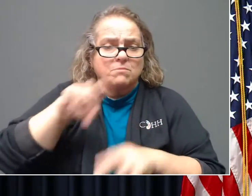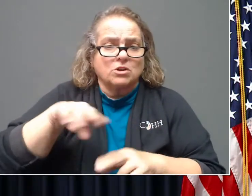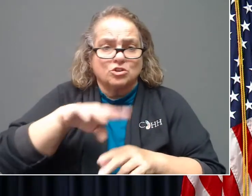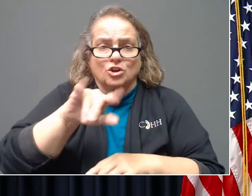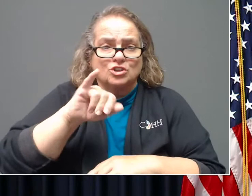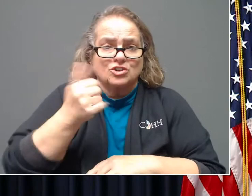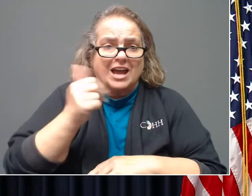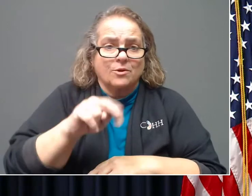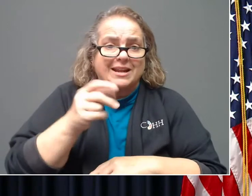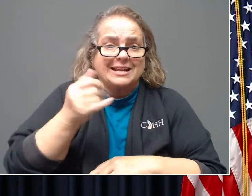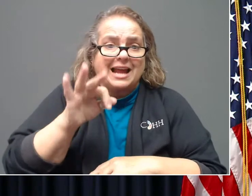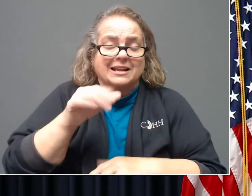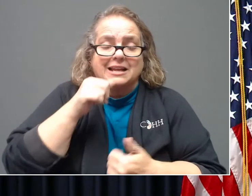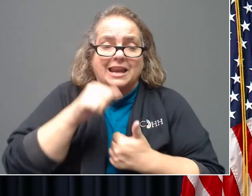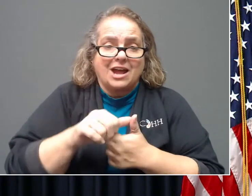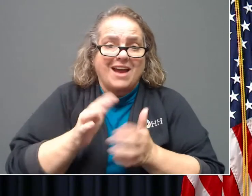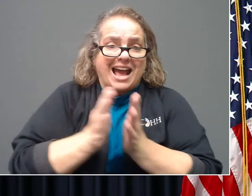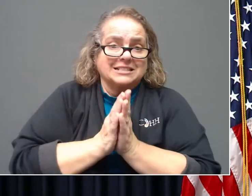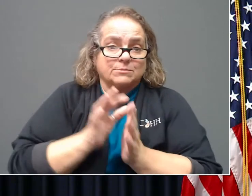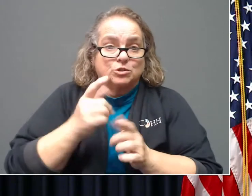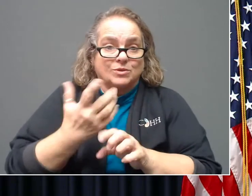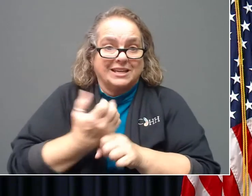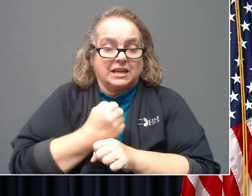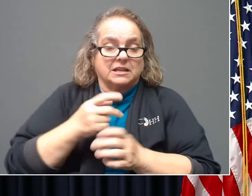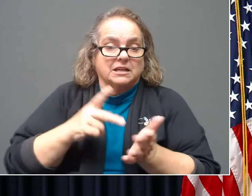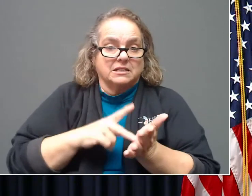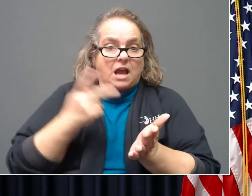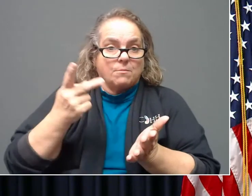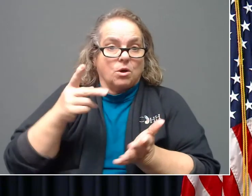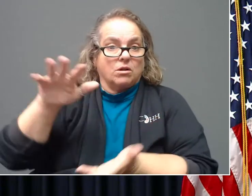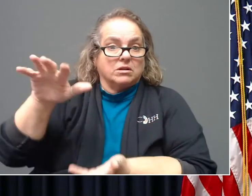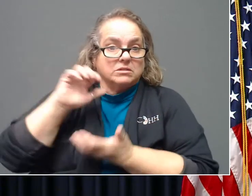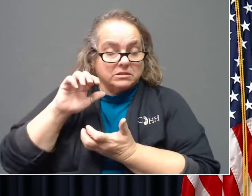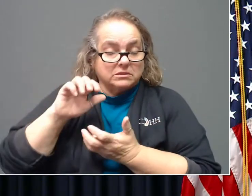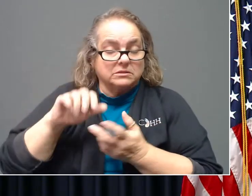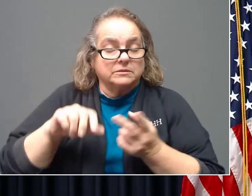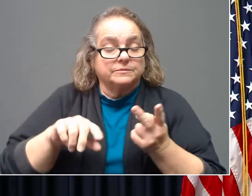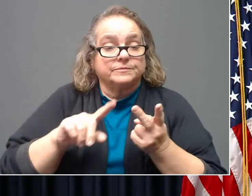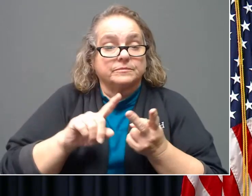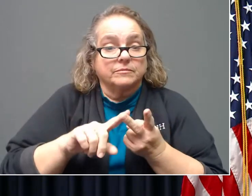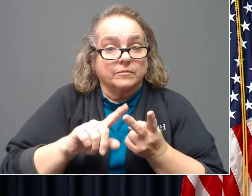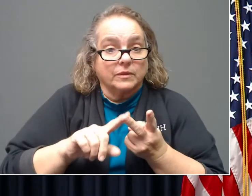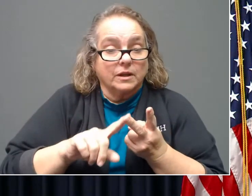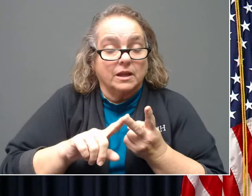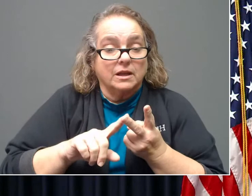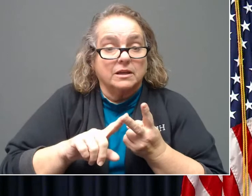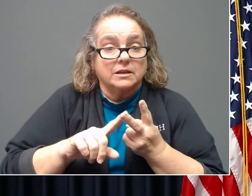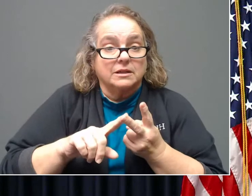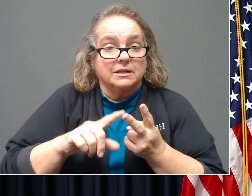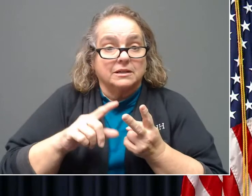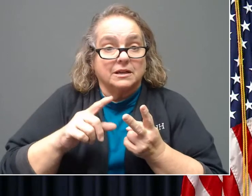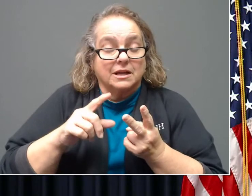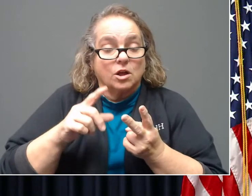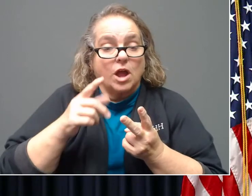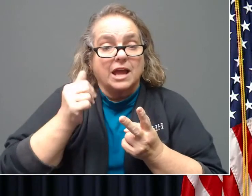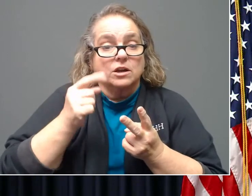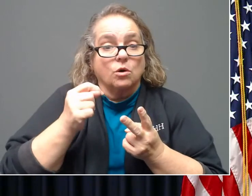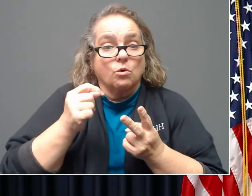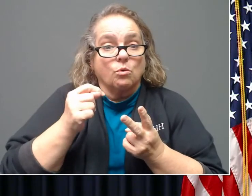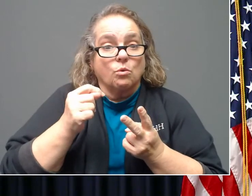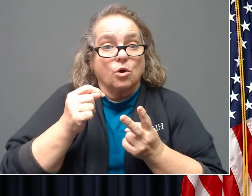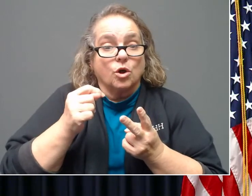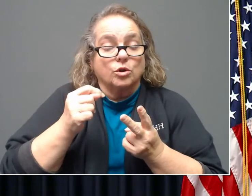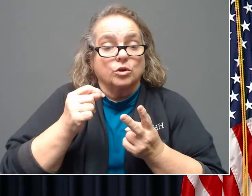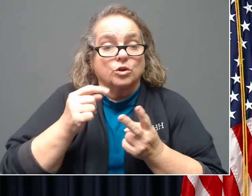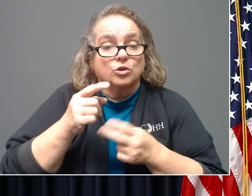them to double Kentucky's allocation of doses? And sort of, off of that, what assurances do you have that